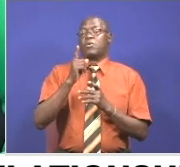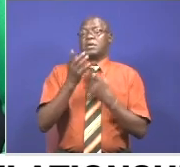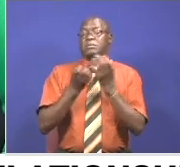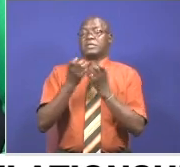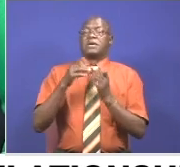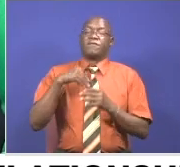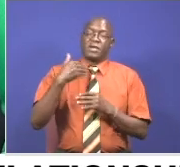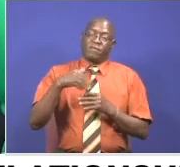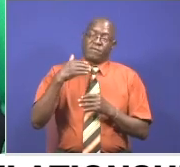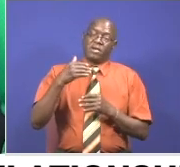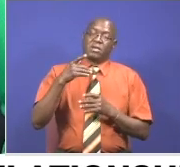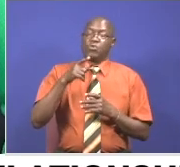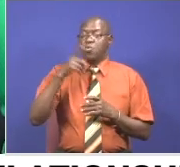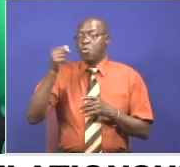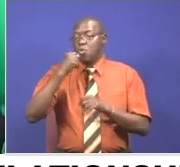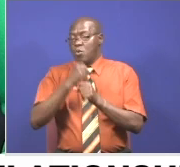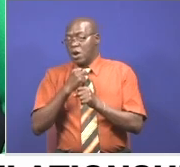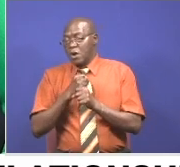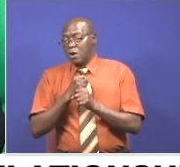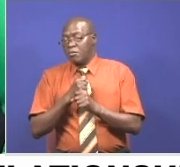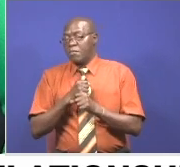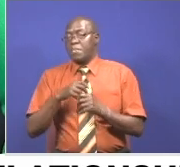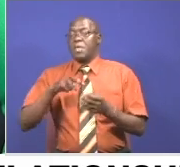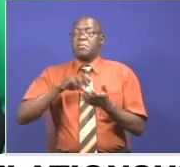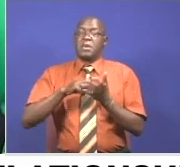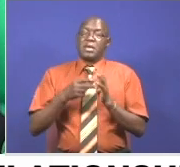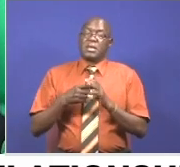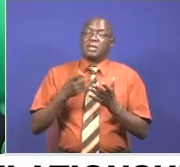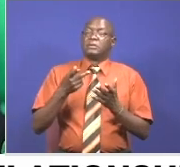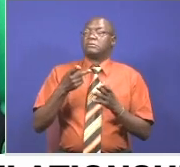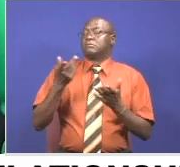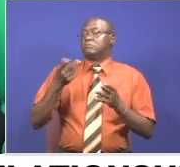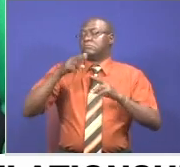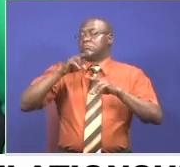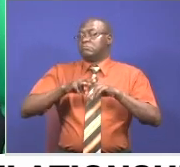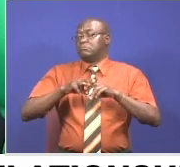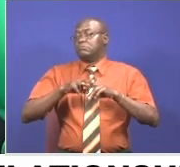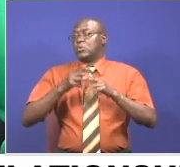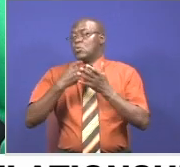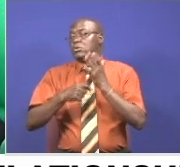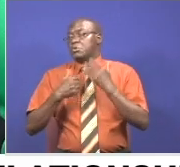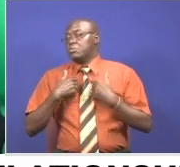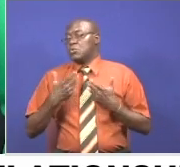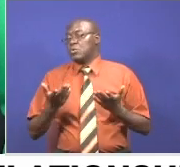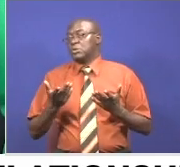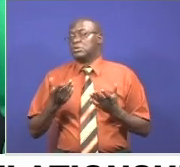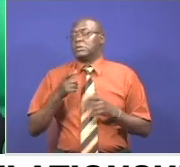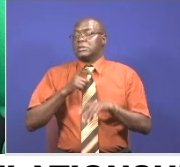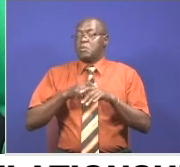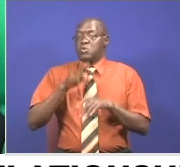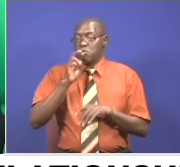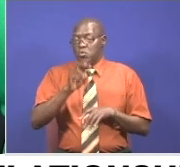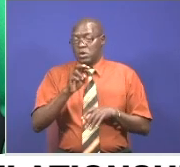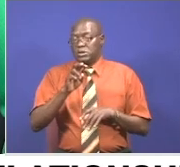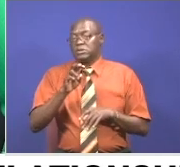go to work, you have to think, which means am I taking? It will cost you money. When you are seated and you're watching TV, you are paying, you know, there's